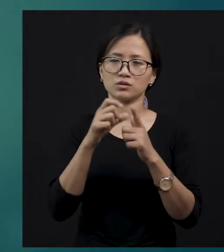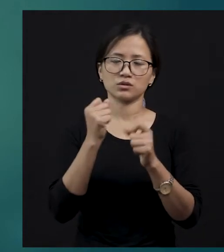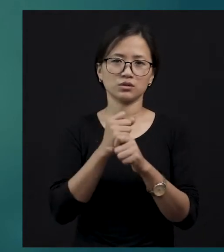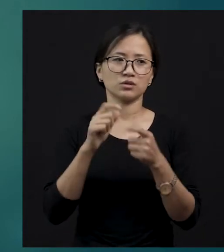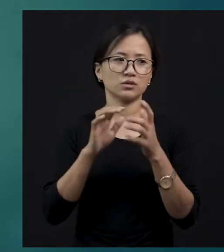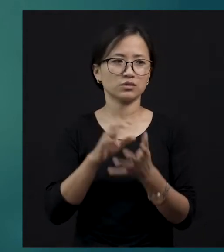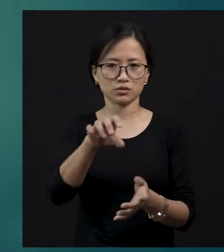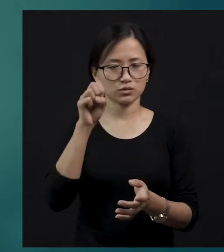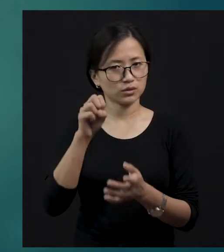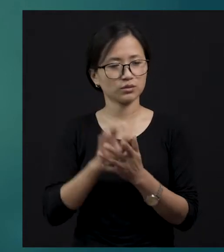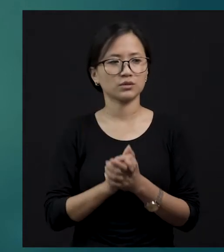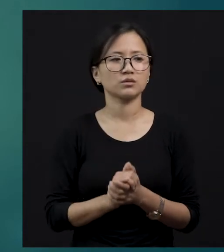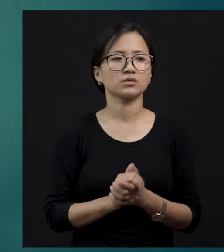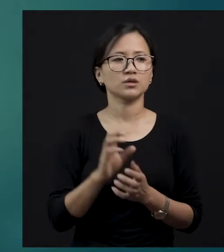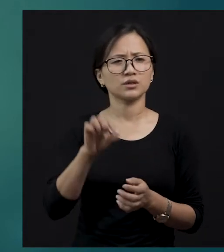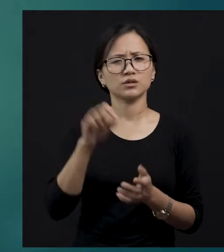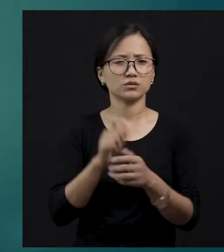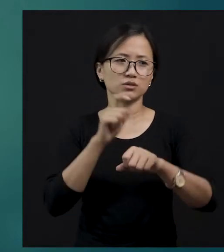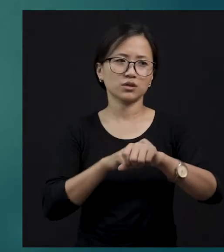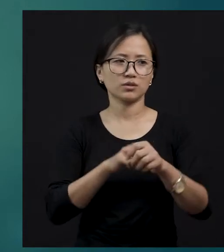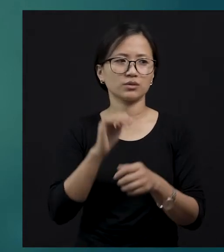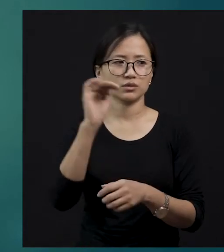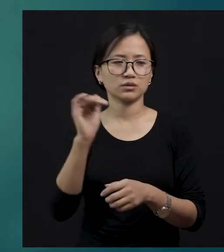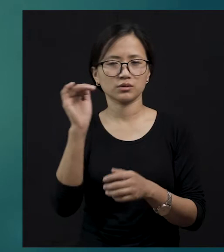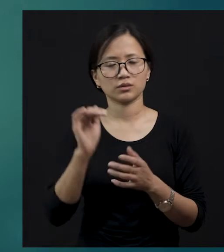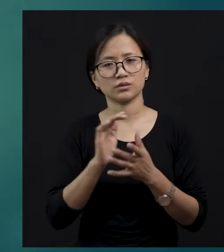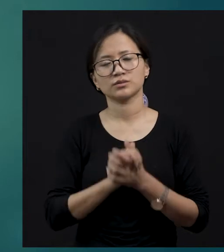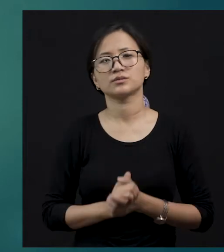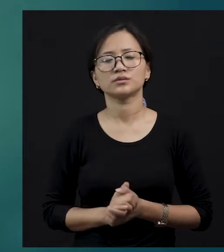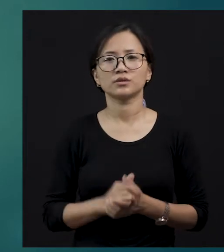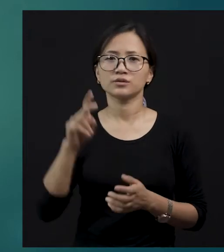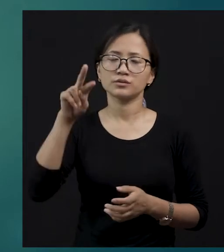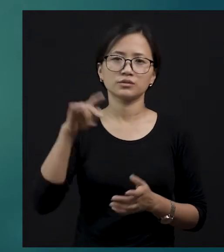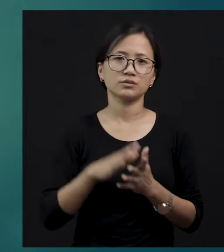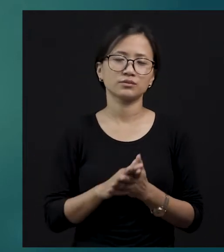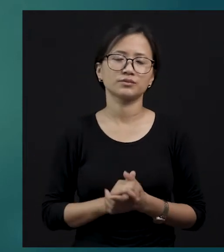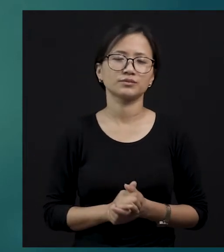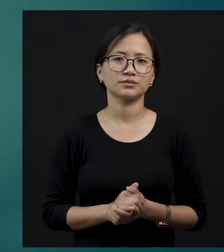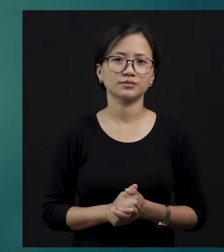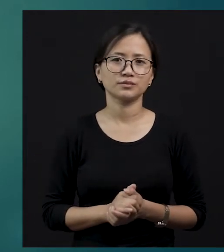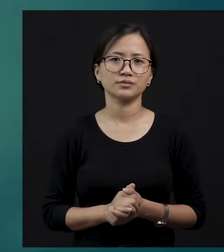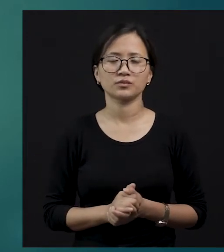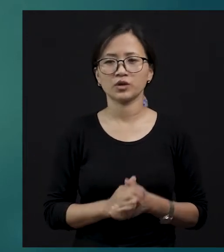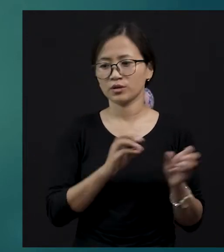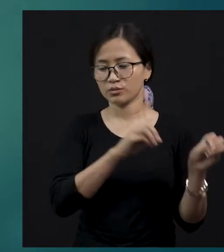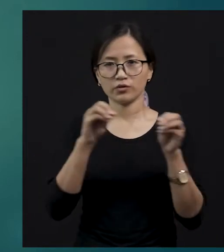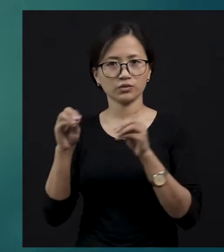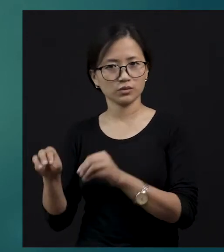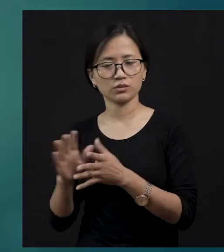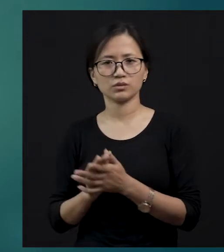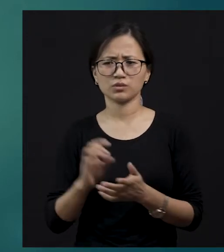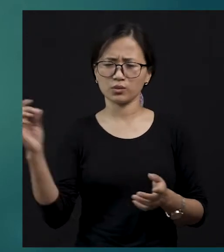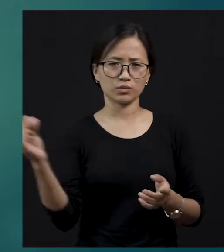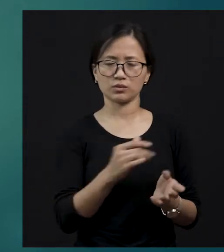snake tries to strike the mongoose, it can dodge. It can always escape. I've told you the meaning of dodge, right? Moving quickly to escape its